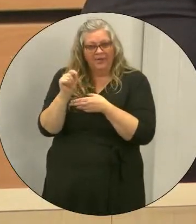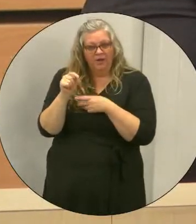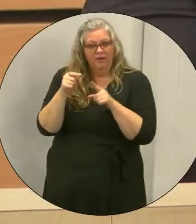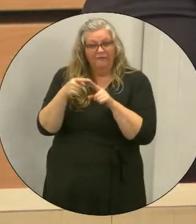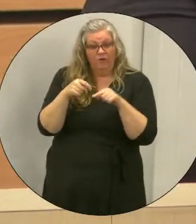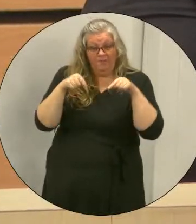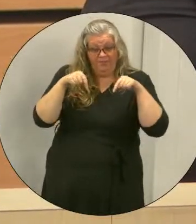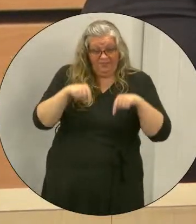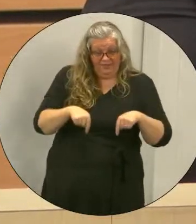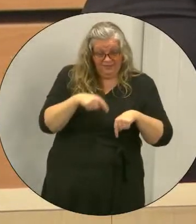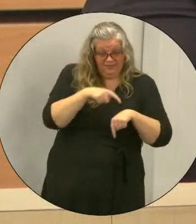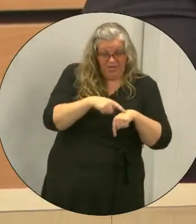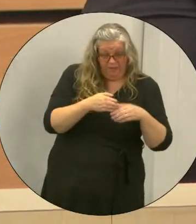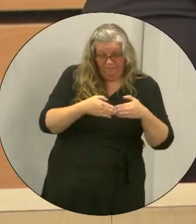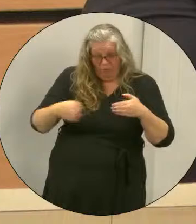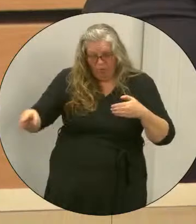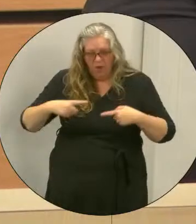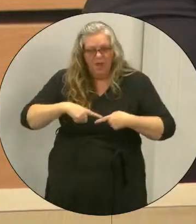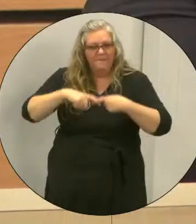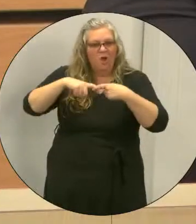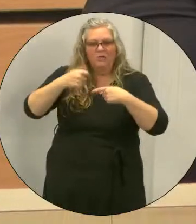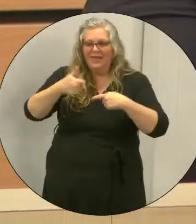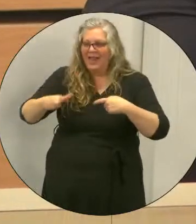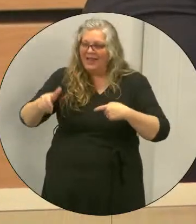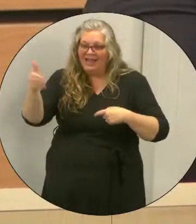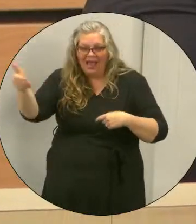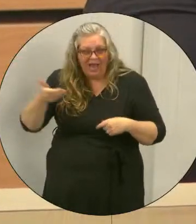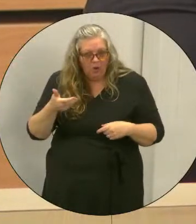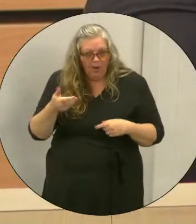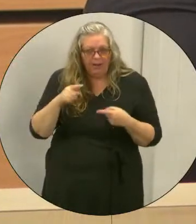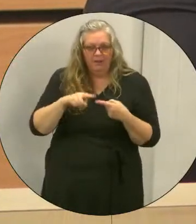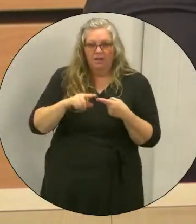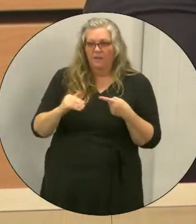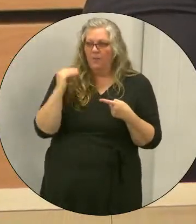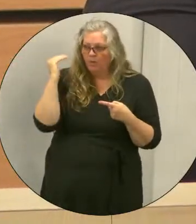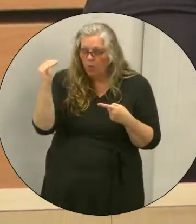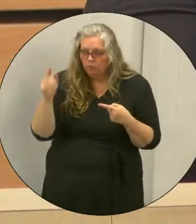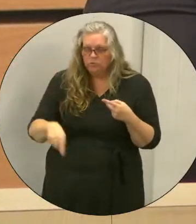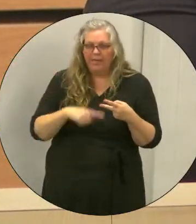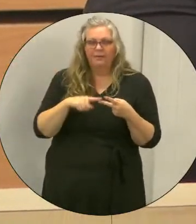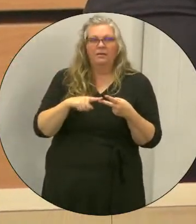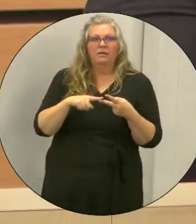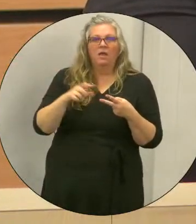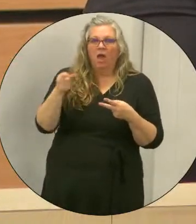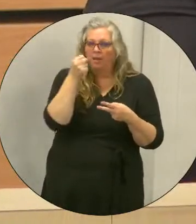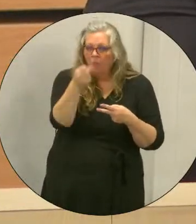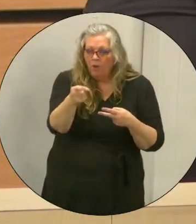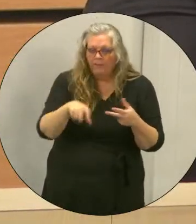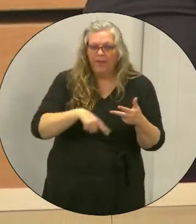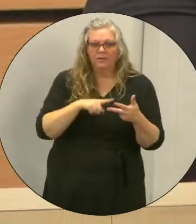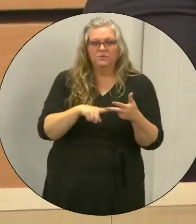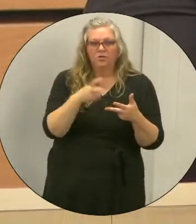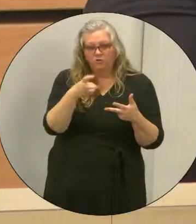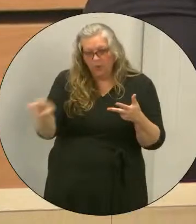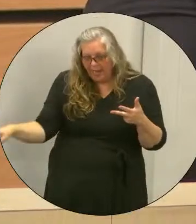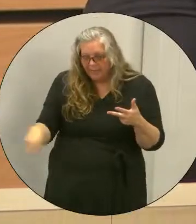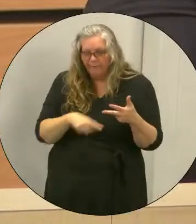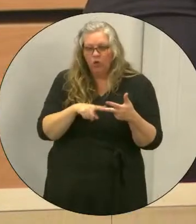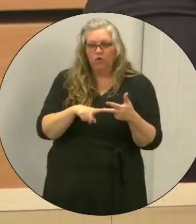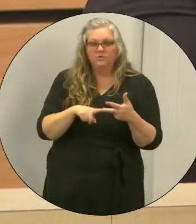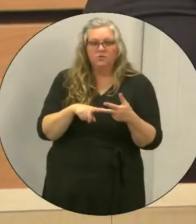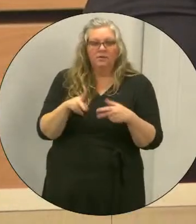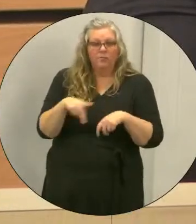date forward to pause any hiring, promotions, appointments, and transfers of